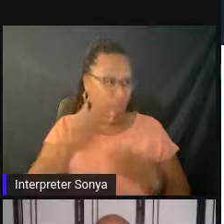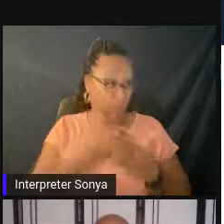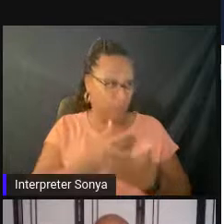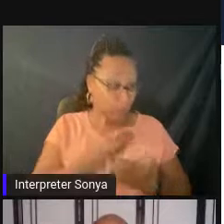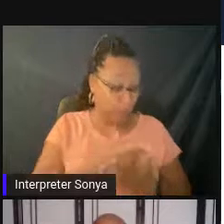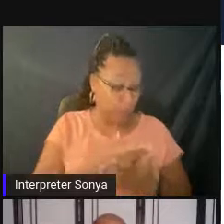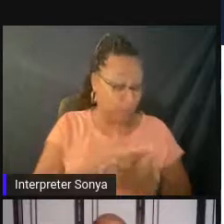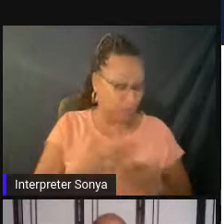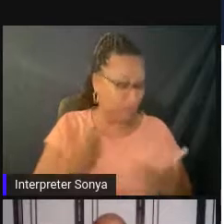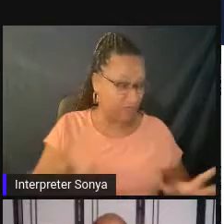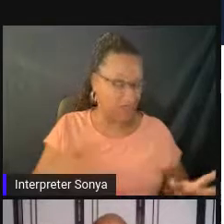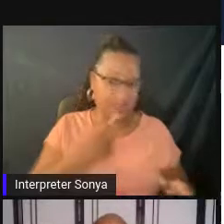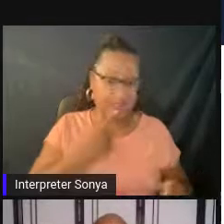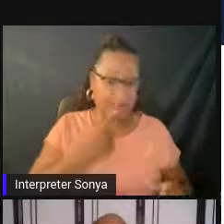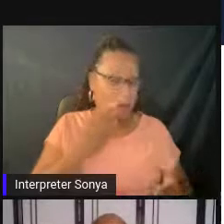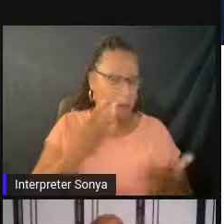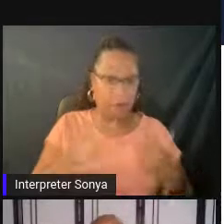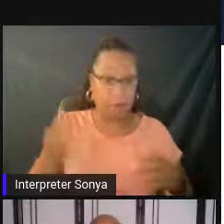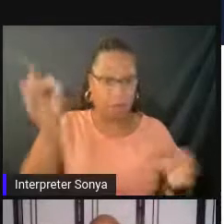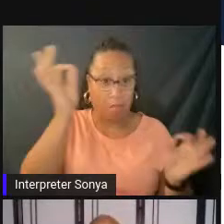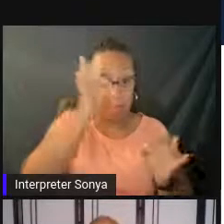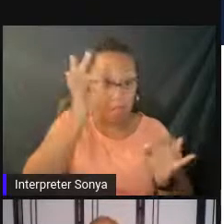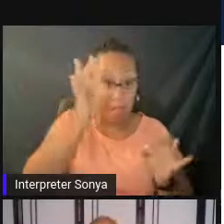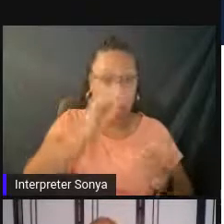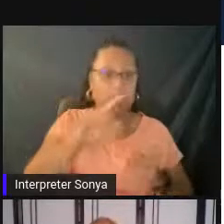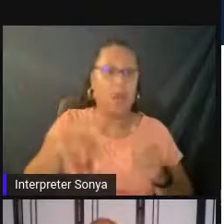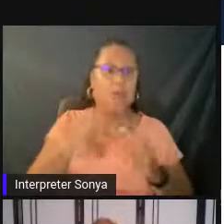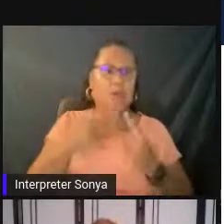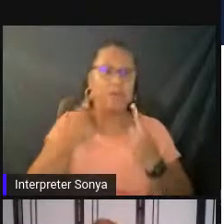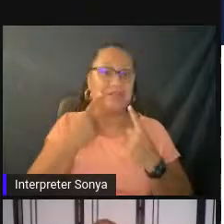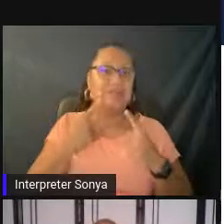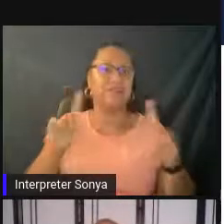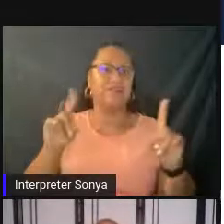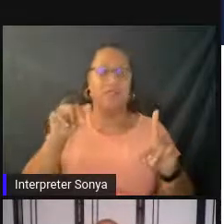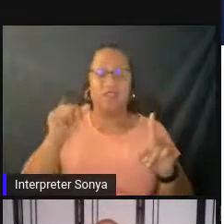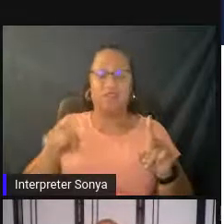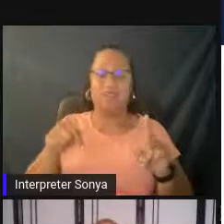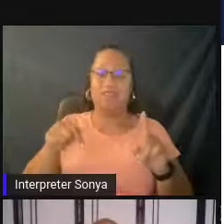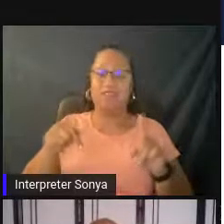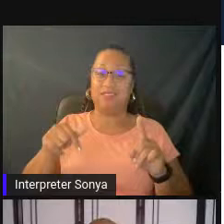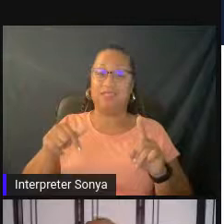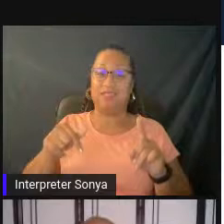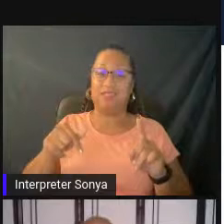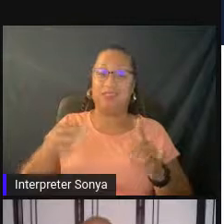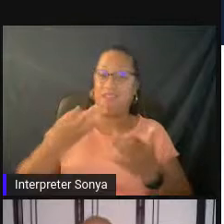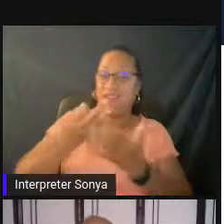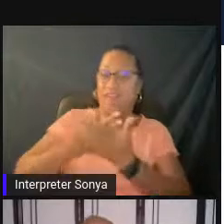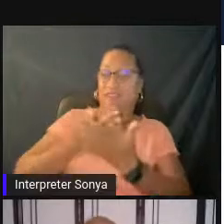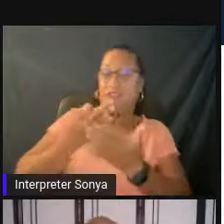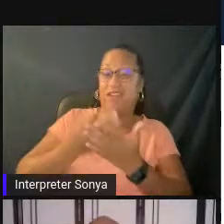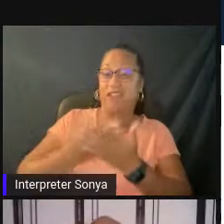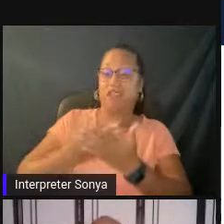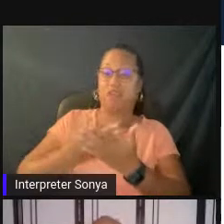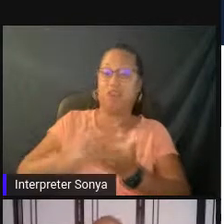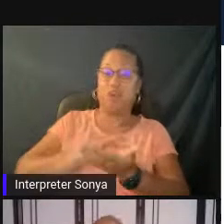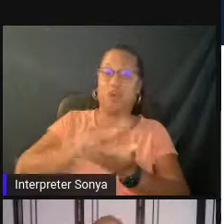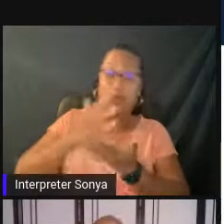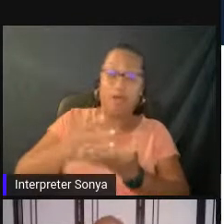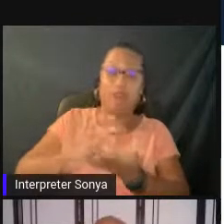I said, you may not know that when we declare this declaration of financial wealth and